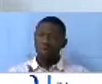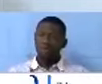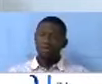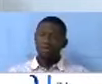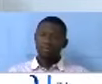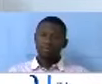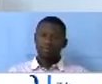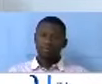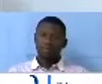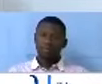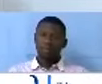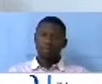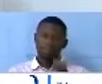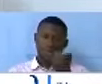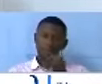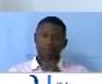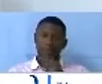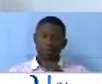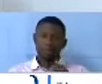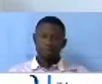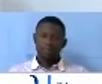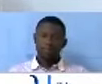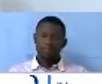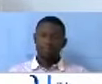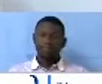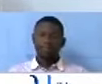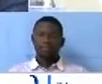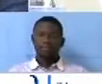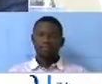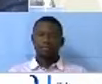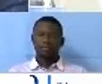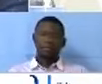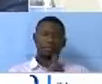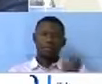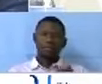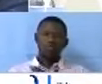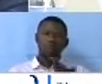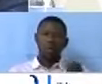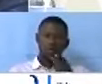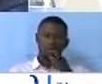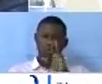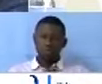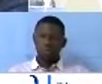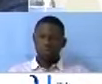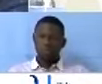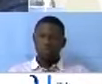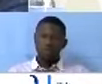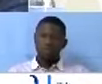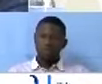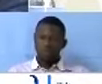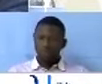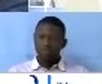Yes. Well, Chairman. Well, Chairman. Why did you do it? I have no